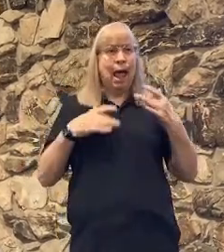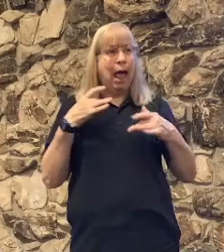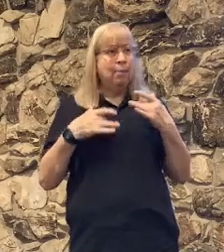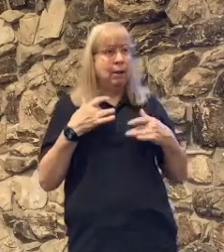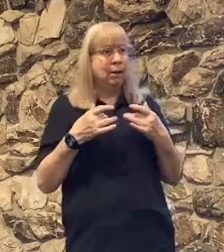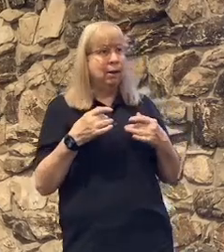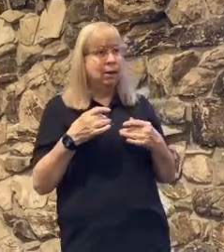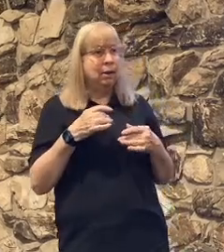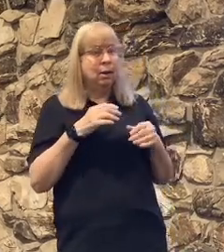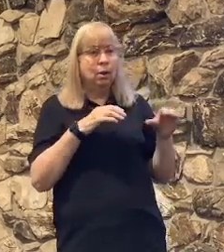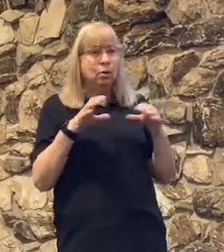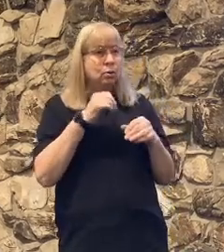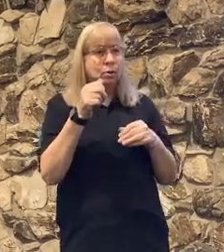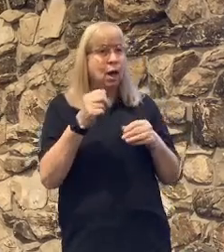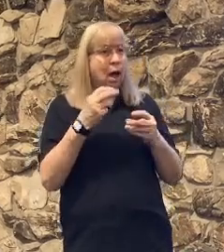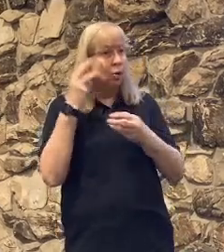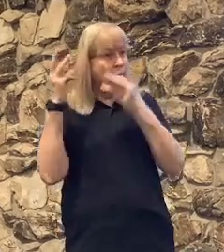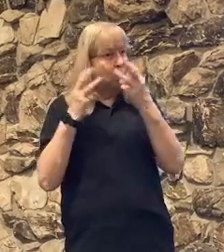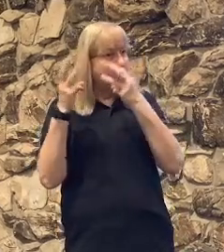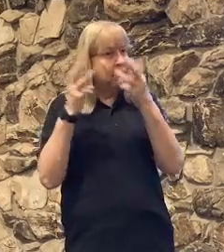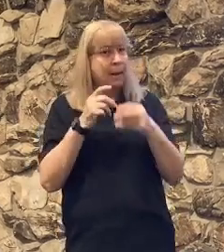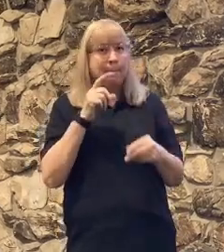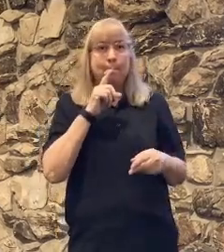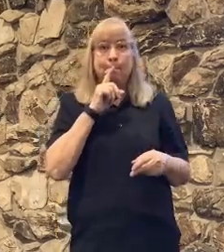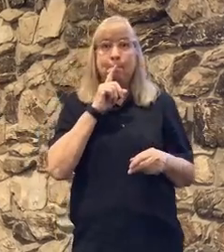Don't worry. Be happy."